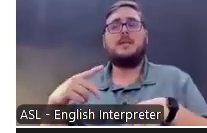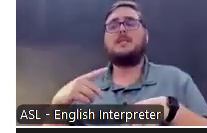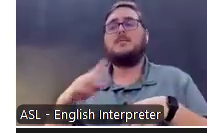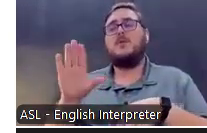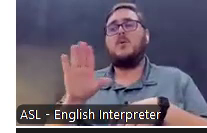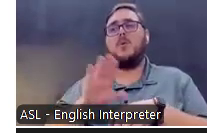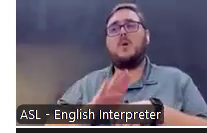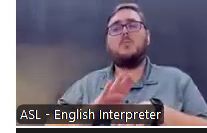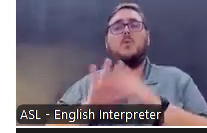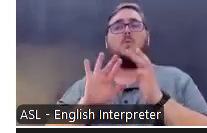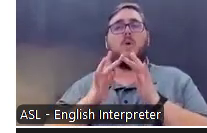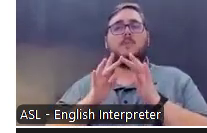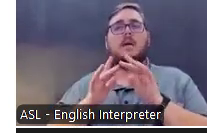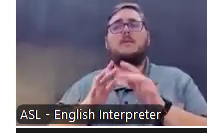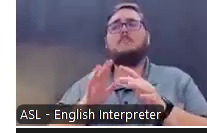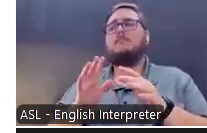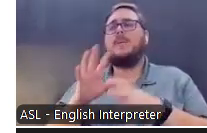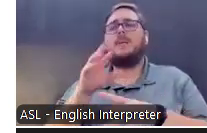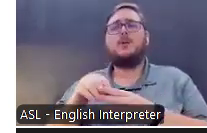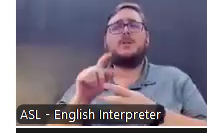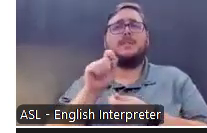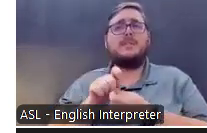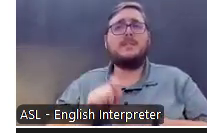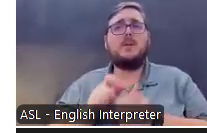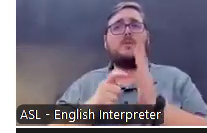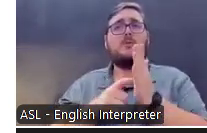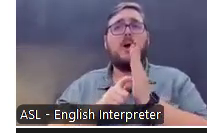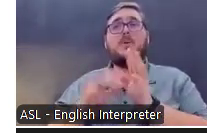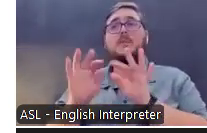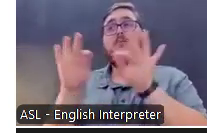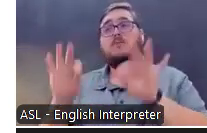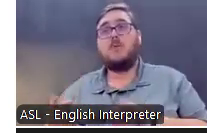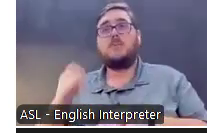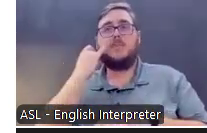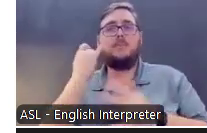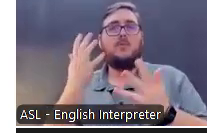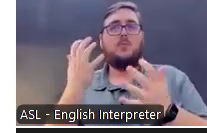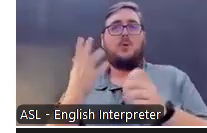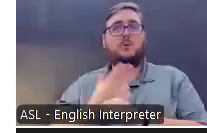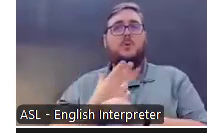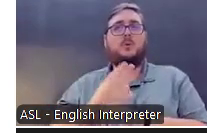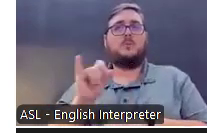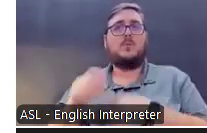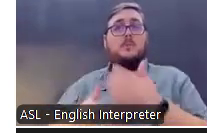requirements, and how to request these, including forms if you want to use the forms. Next slide.